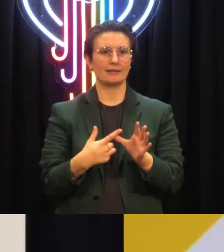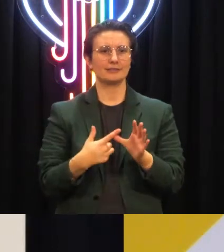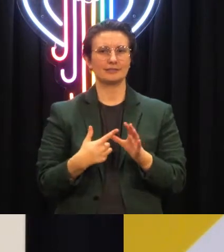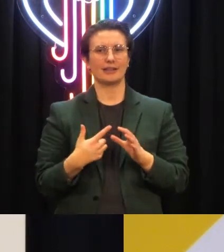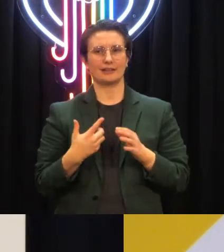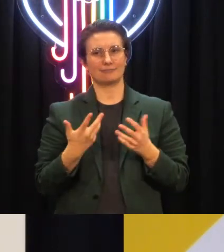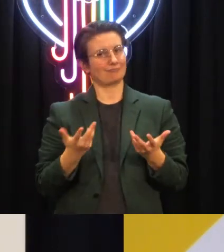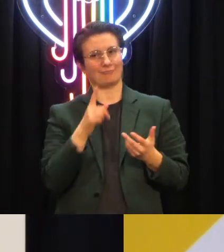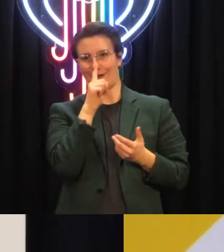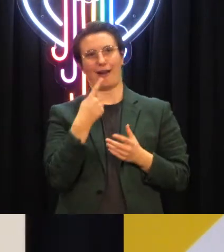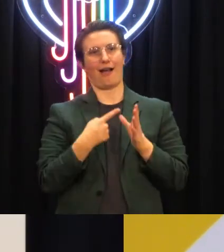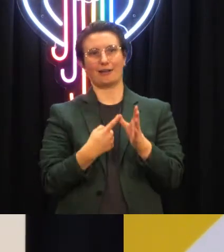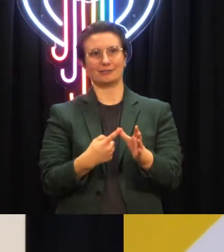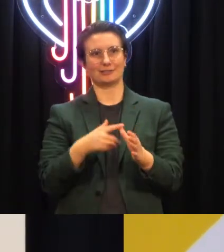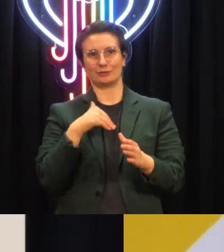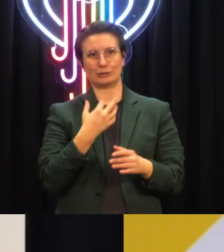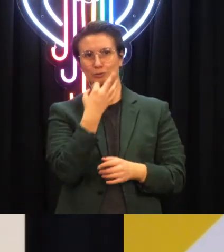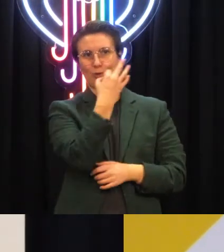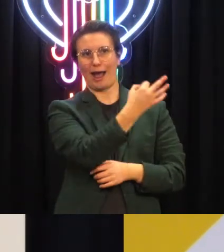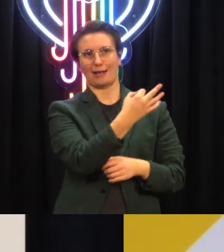and others.